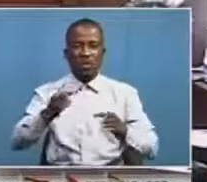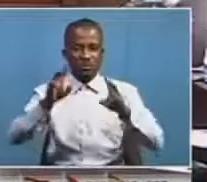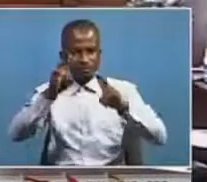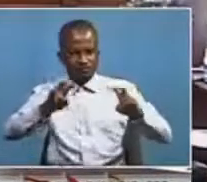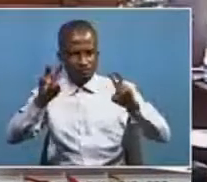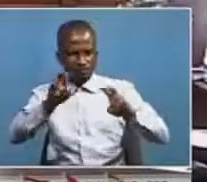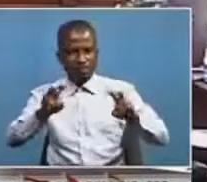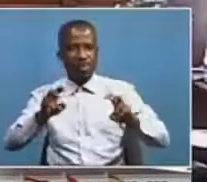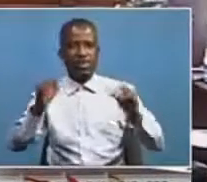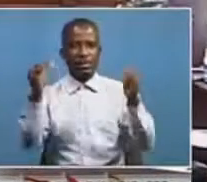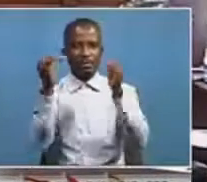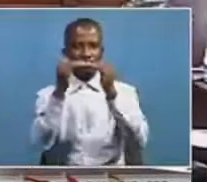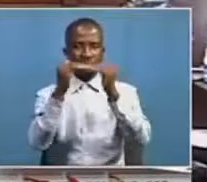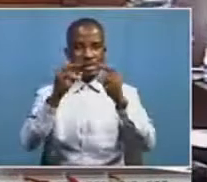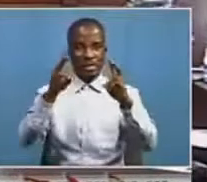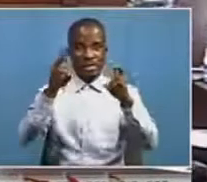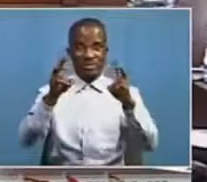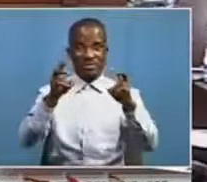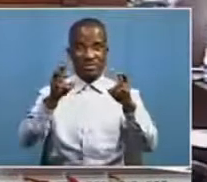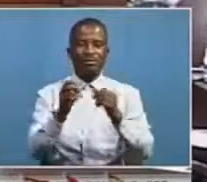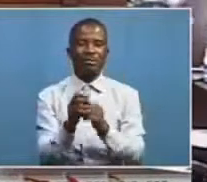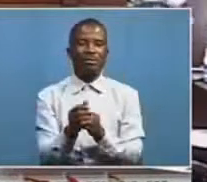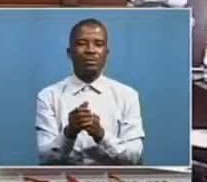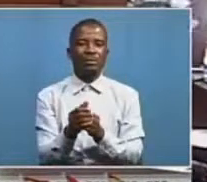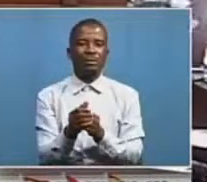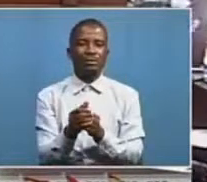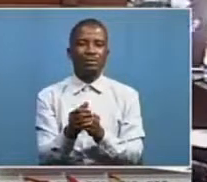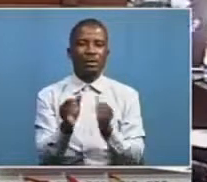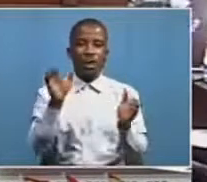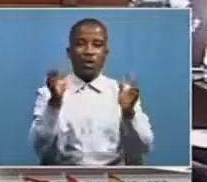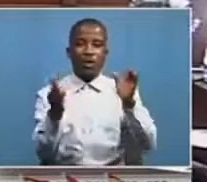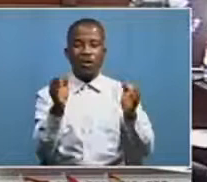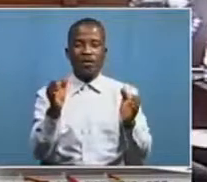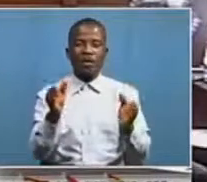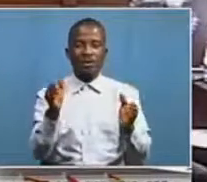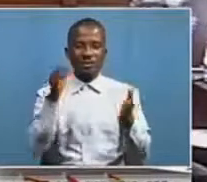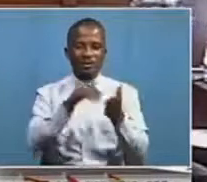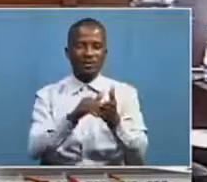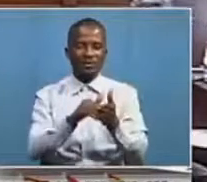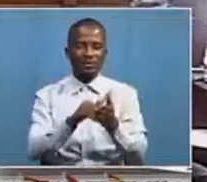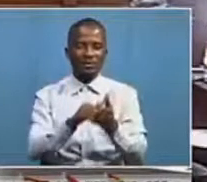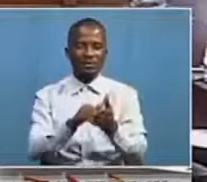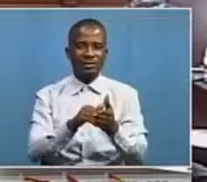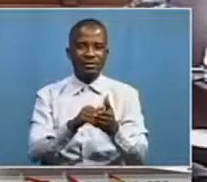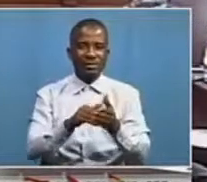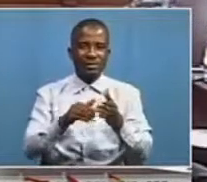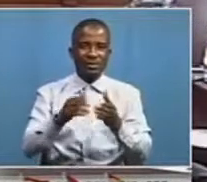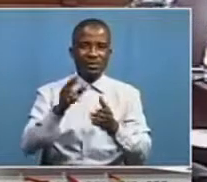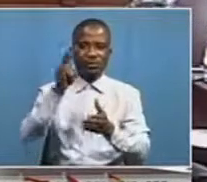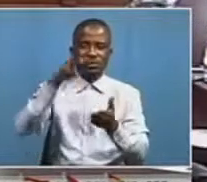case. This court's decision in Ray Ashaliboche Lance, Ajeti Agbosu vs. Kote,